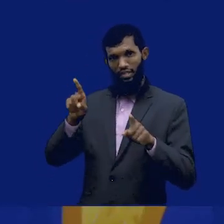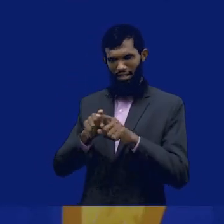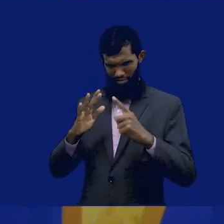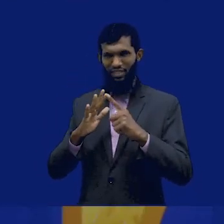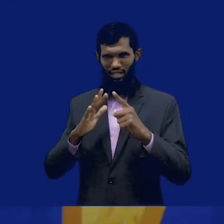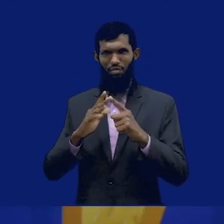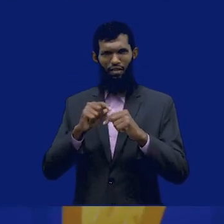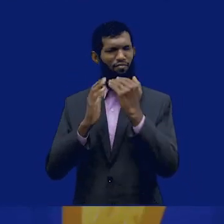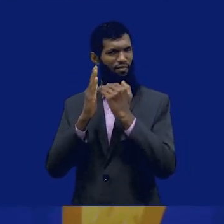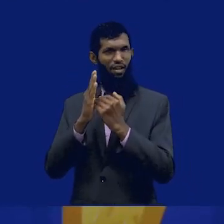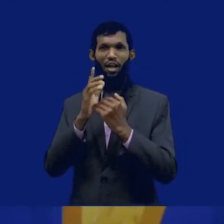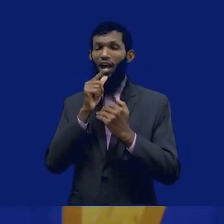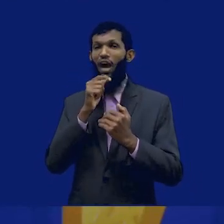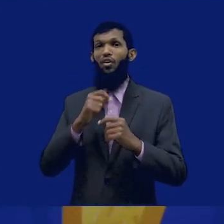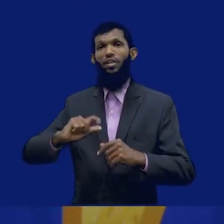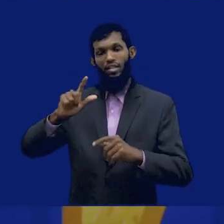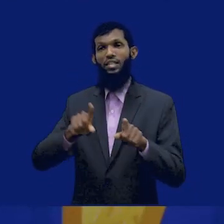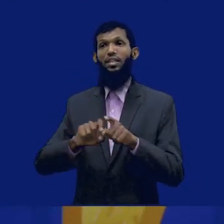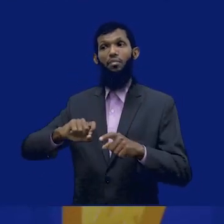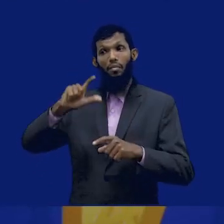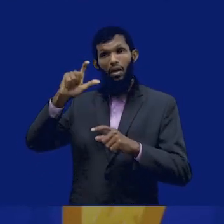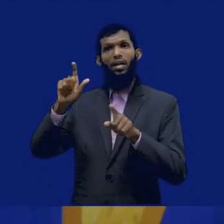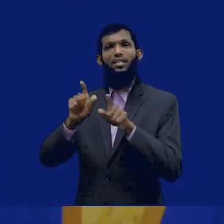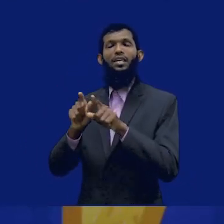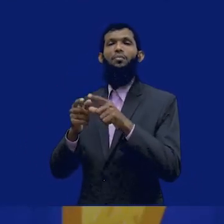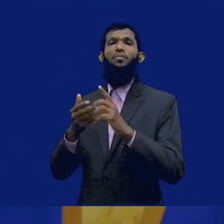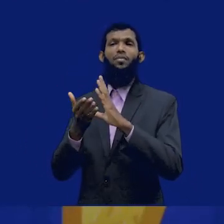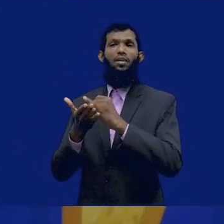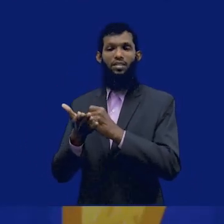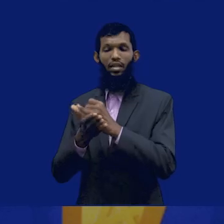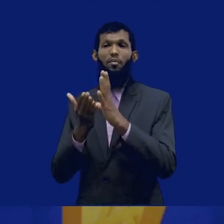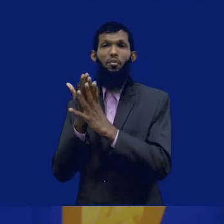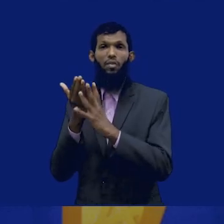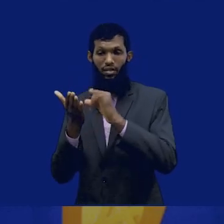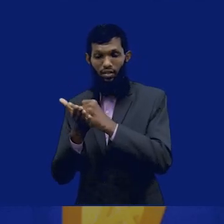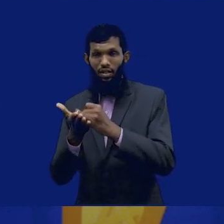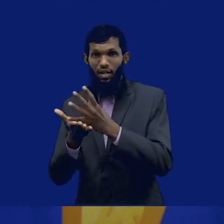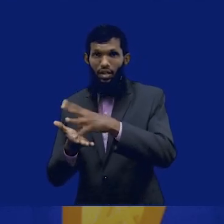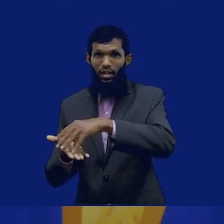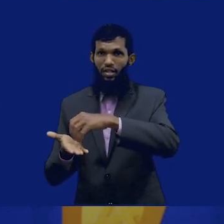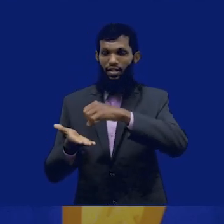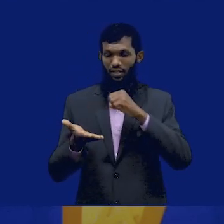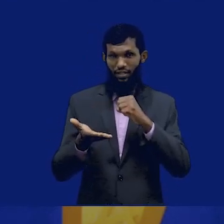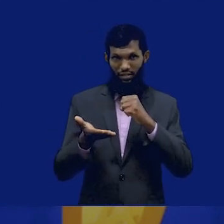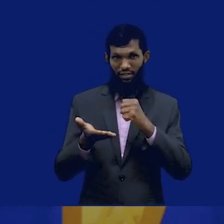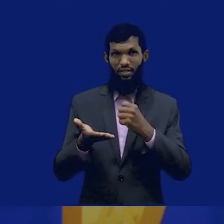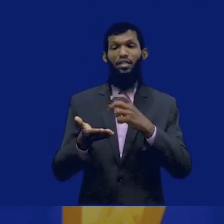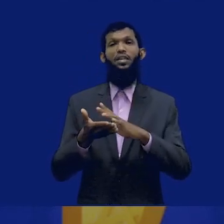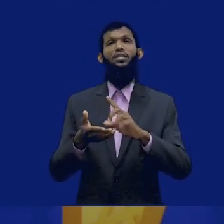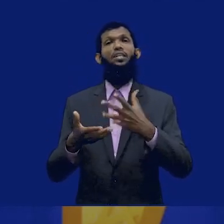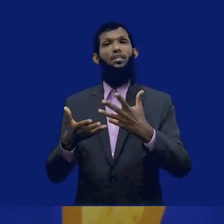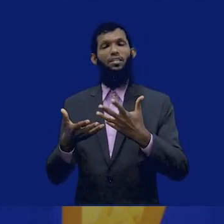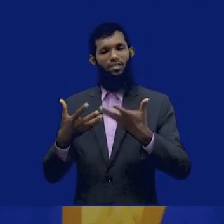In what they own, we take zakat from them, and then we distribute this amwal or this